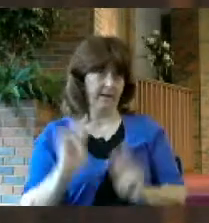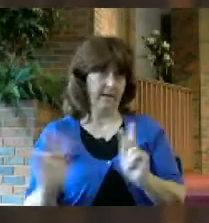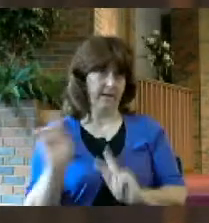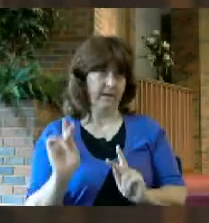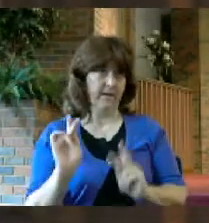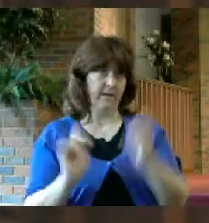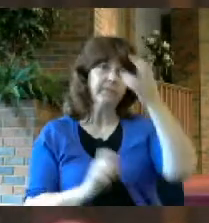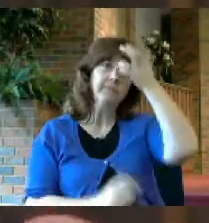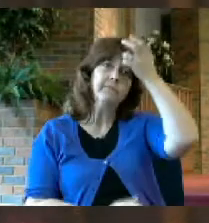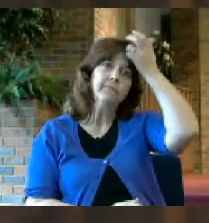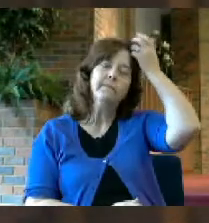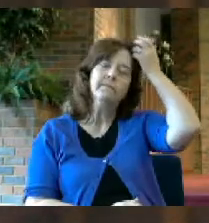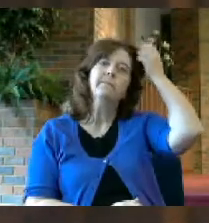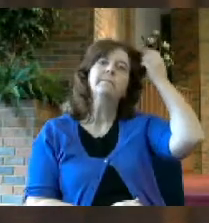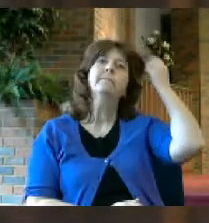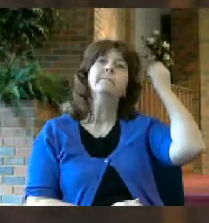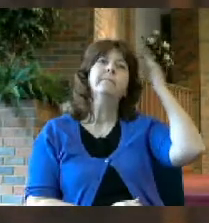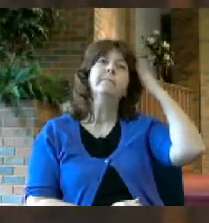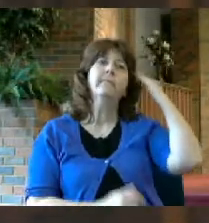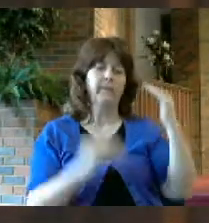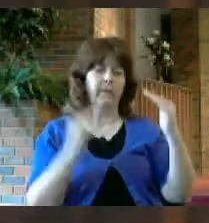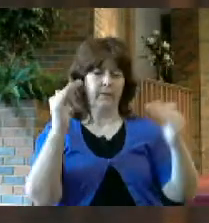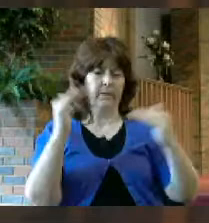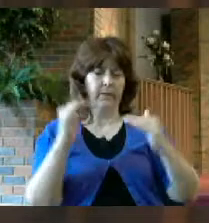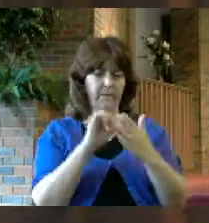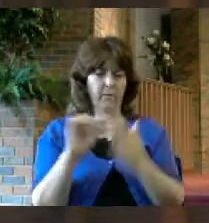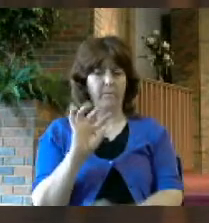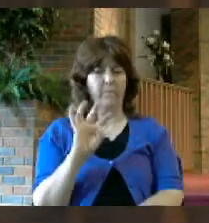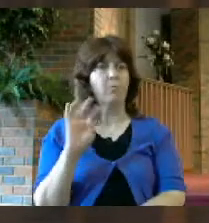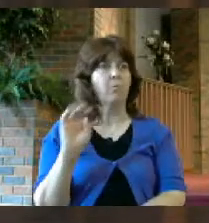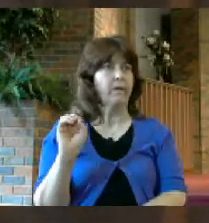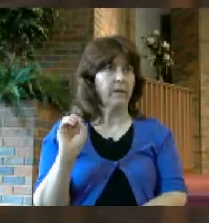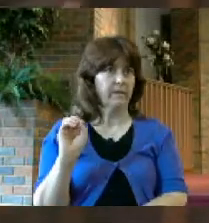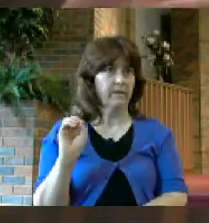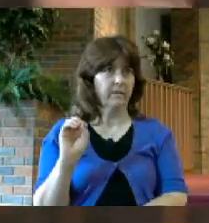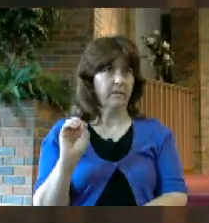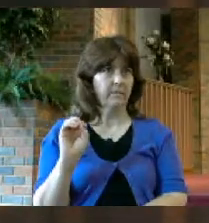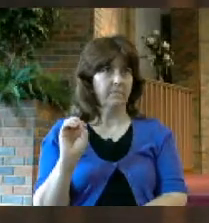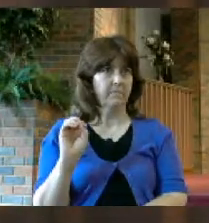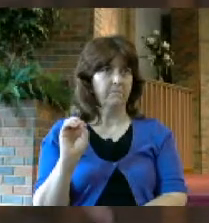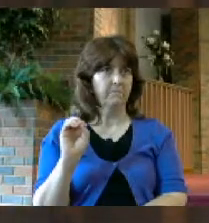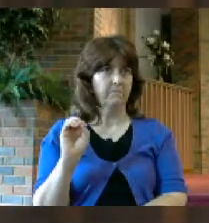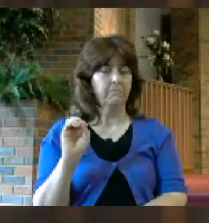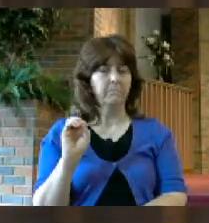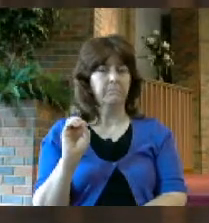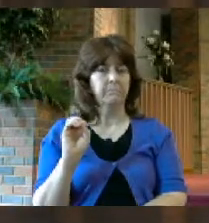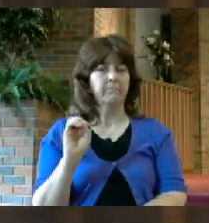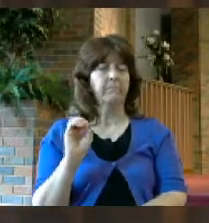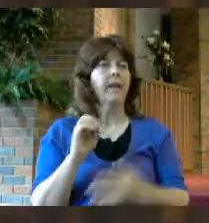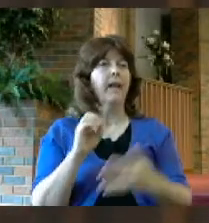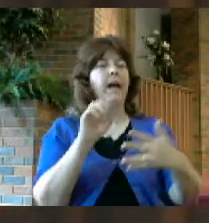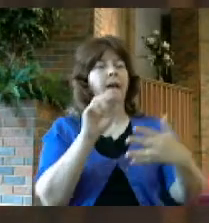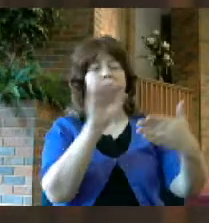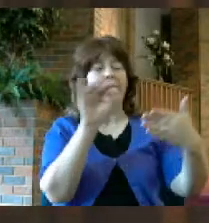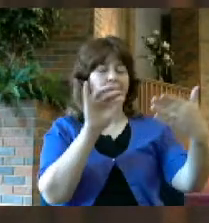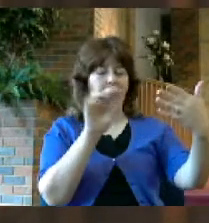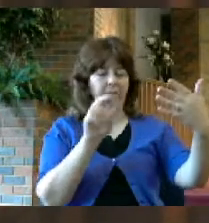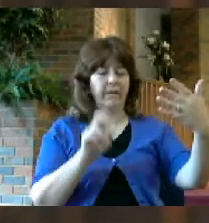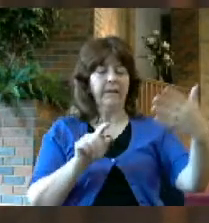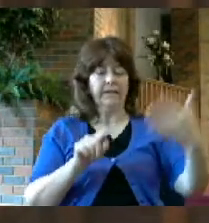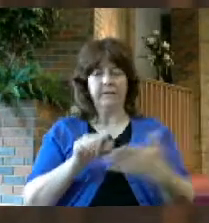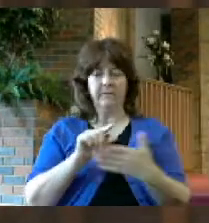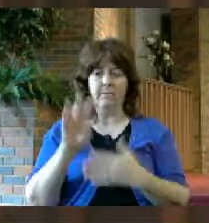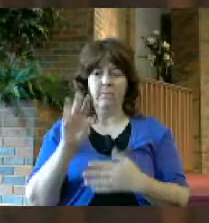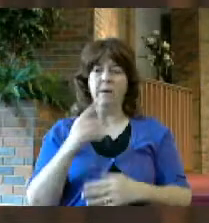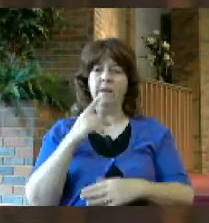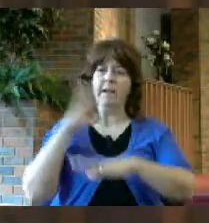Keep reading. Drop down to verse 40. They agreed with him. We're leaving some stuff out. And when they had called them, they called the apostles and beaten them.